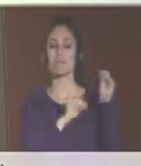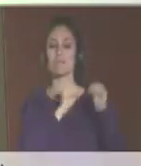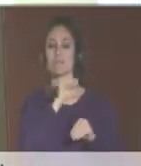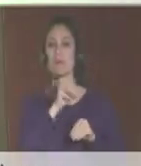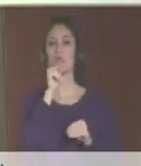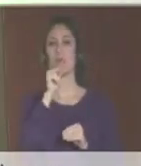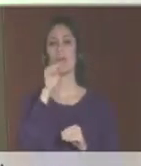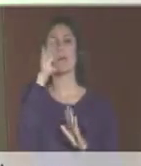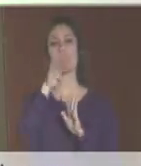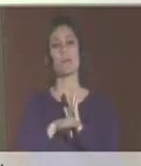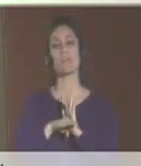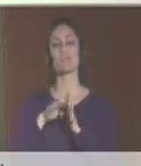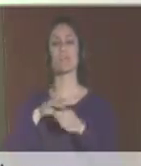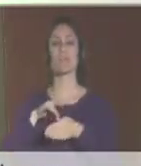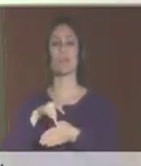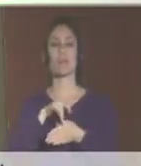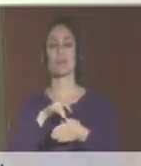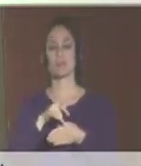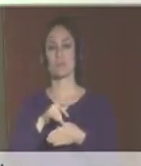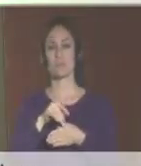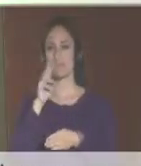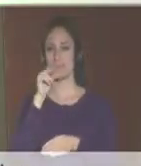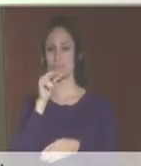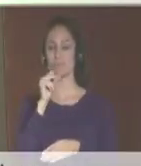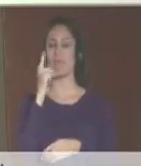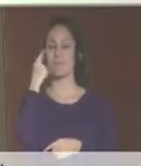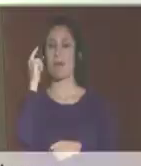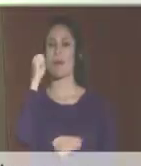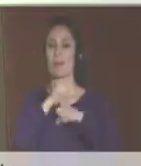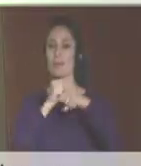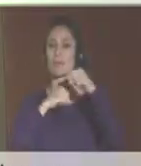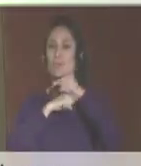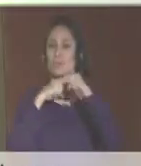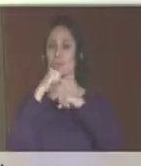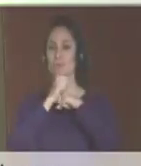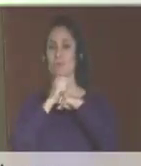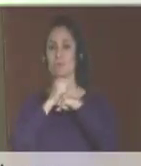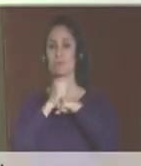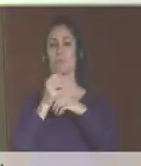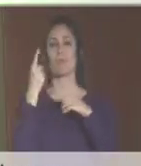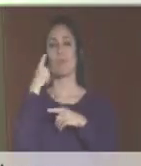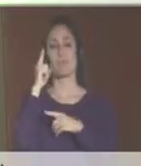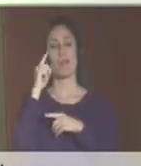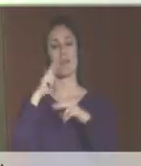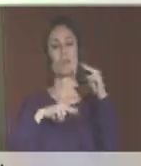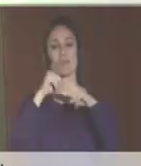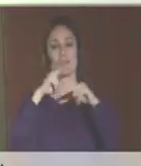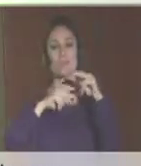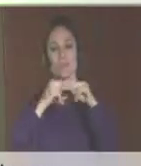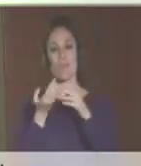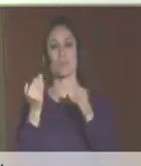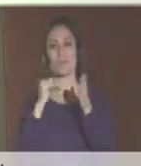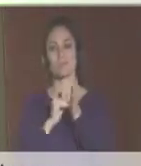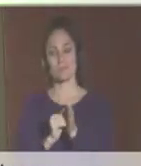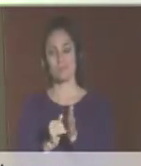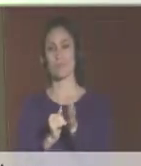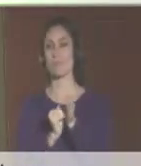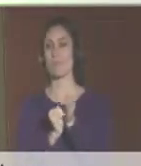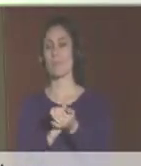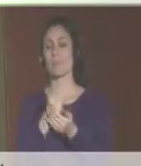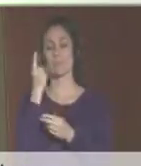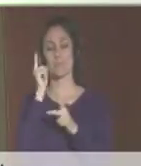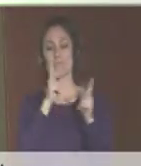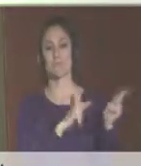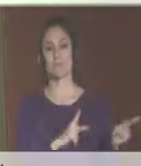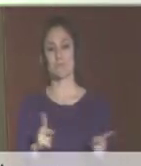build not a criteria of disaster risk reduction, but of building and development of resilience in